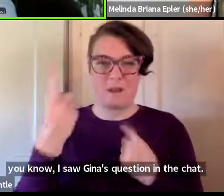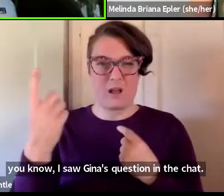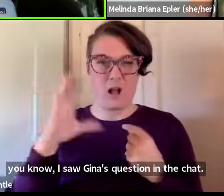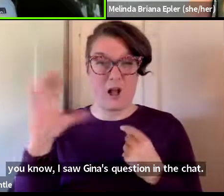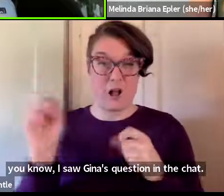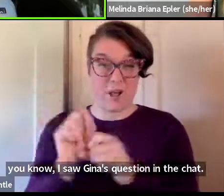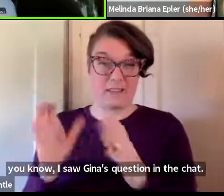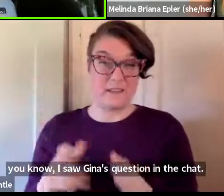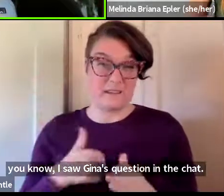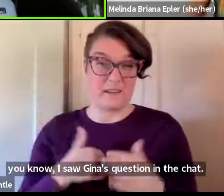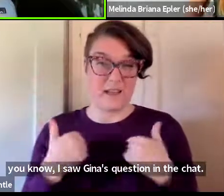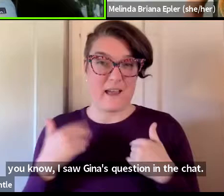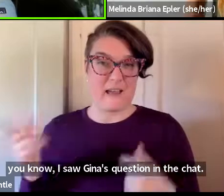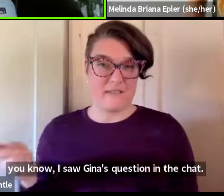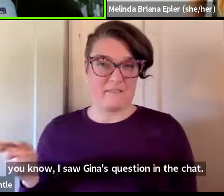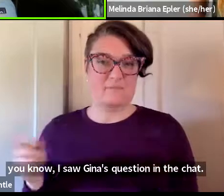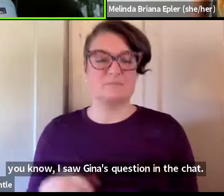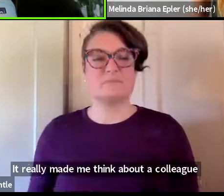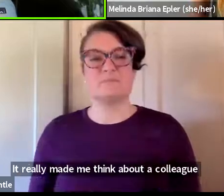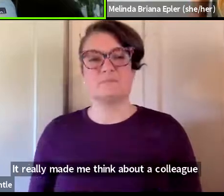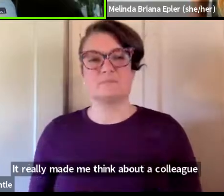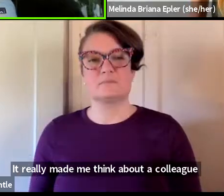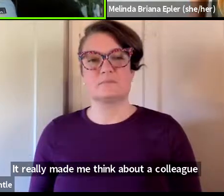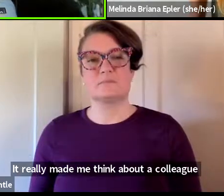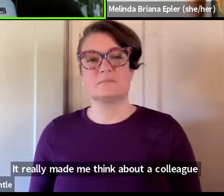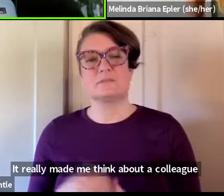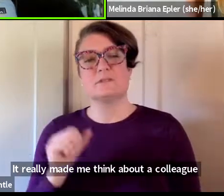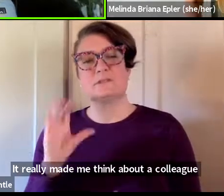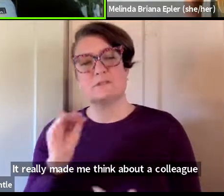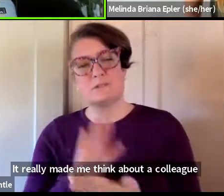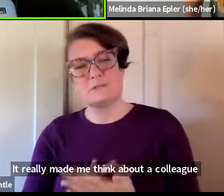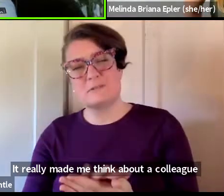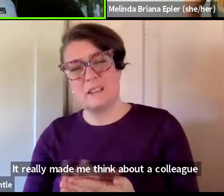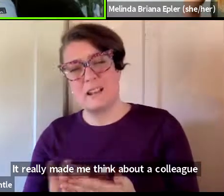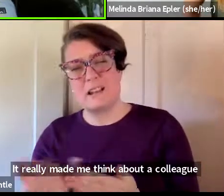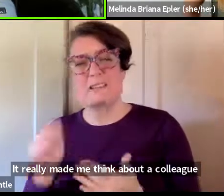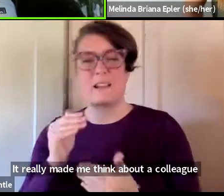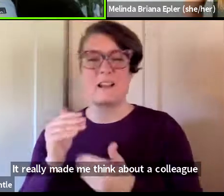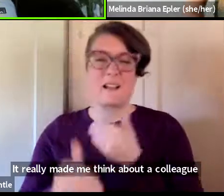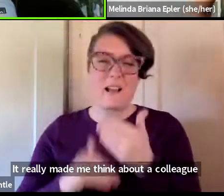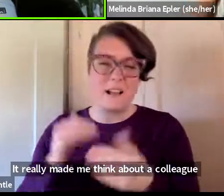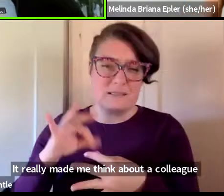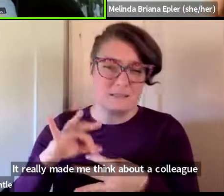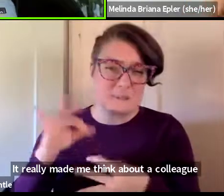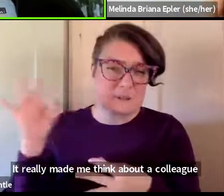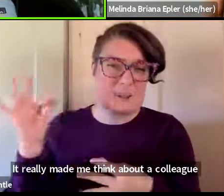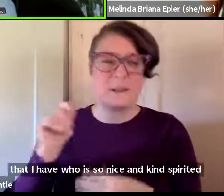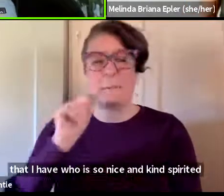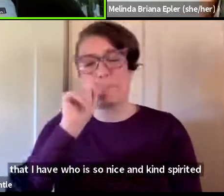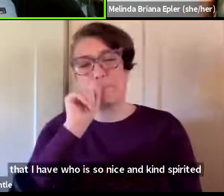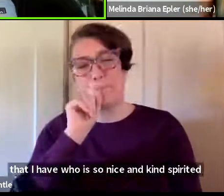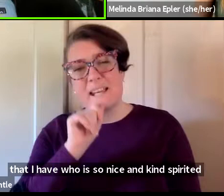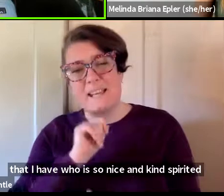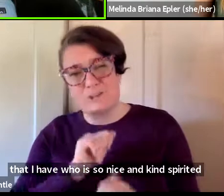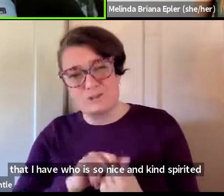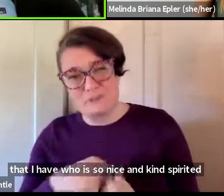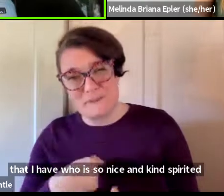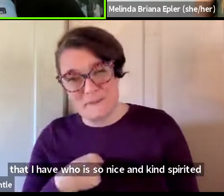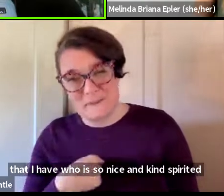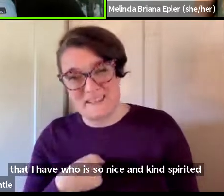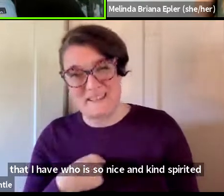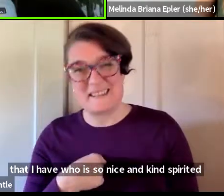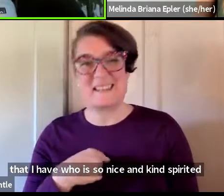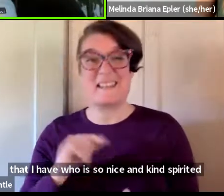that I have who is so nice and kind-spirited and patient with me. So